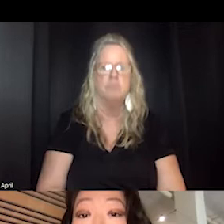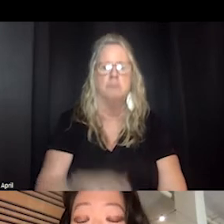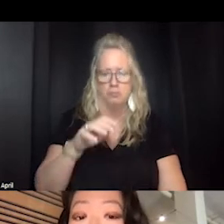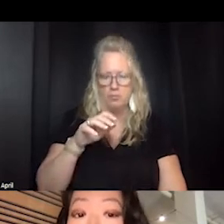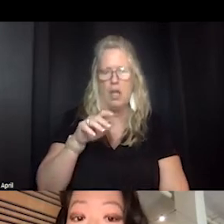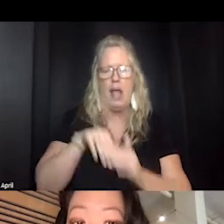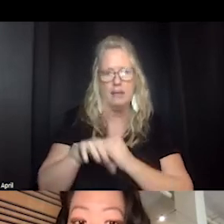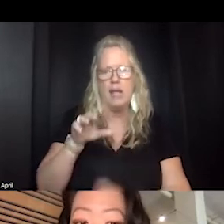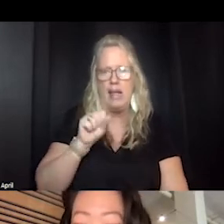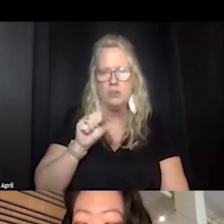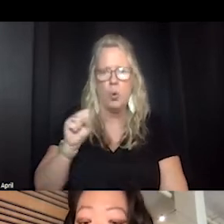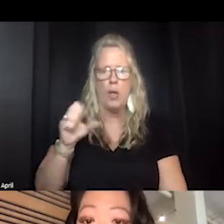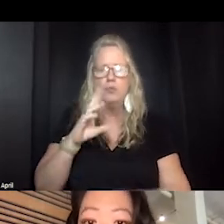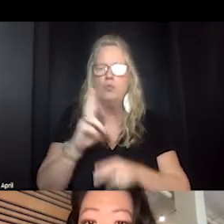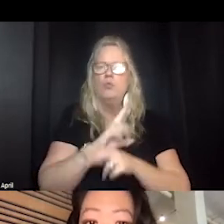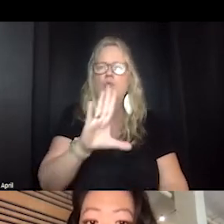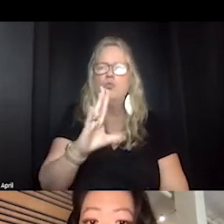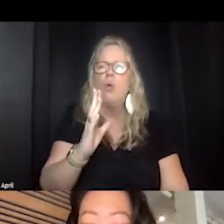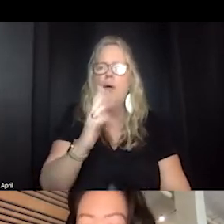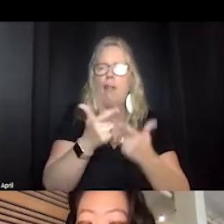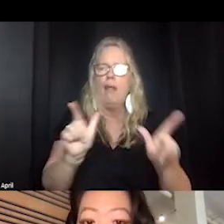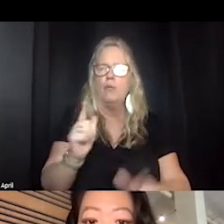accesSOS uses your language preference.